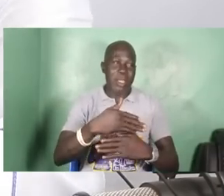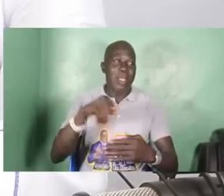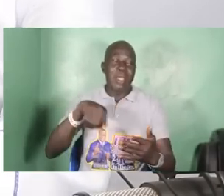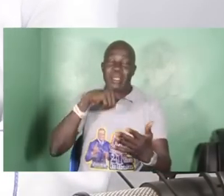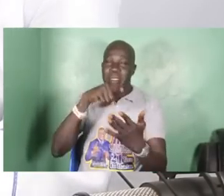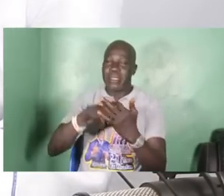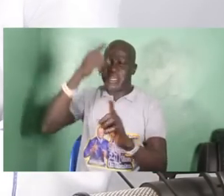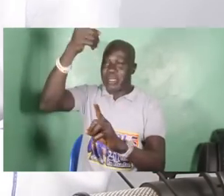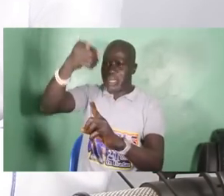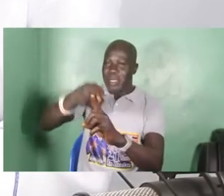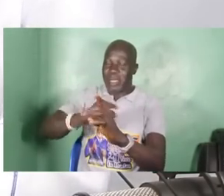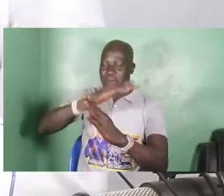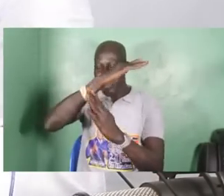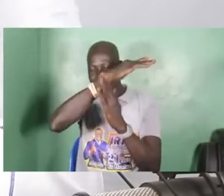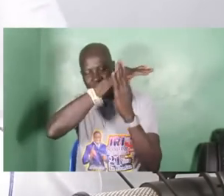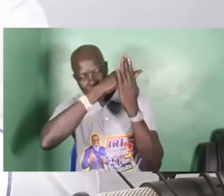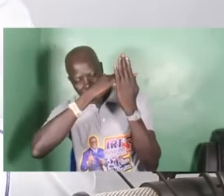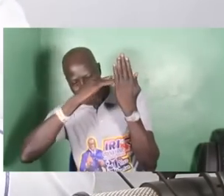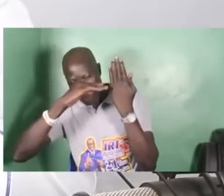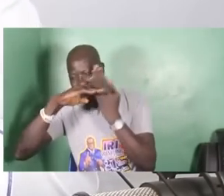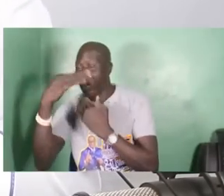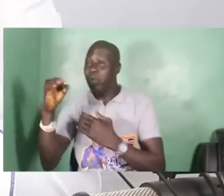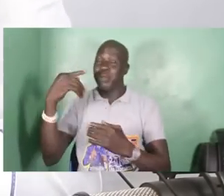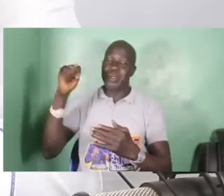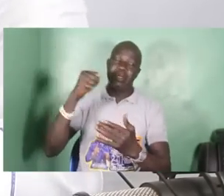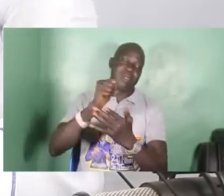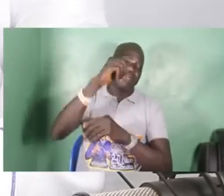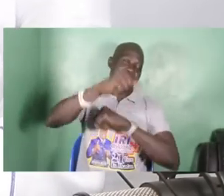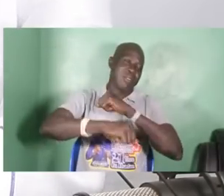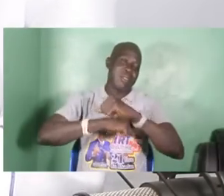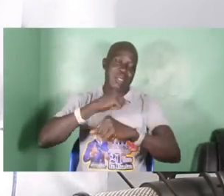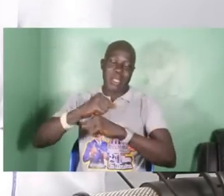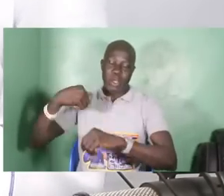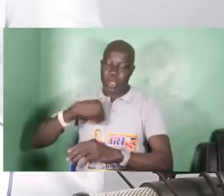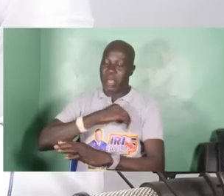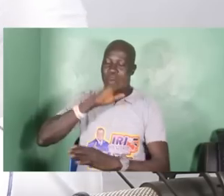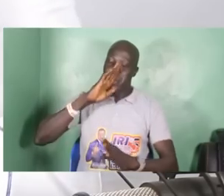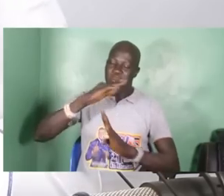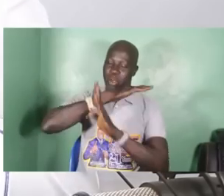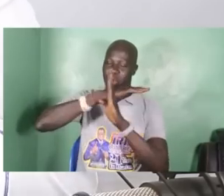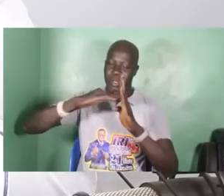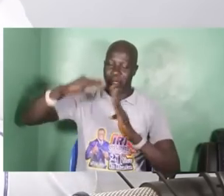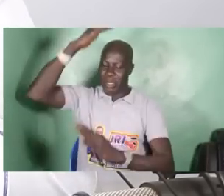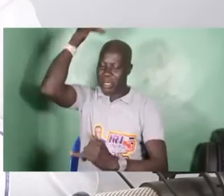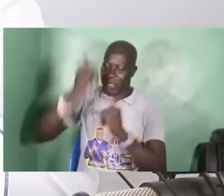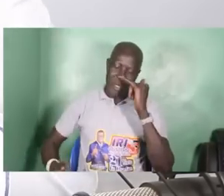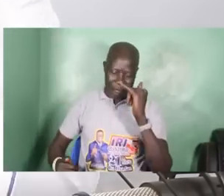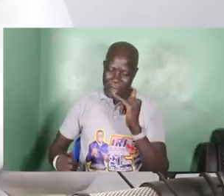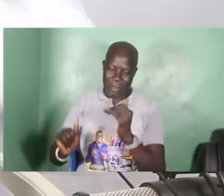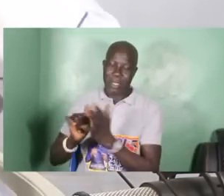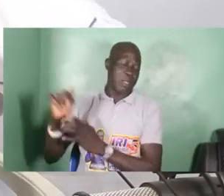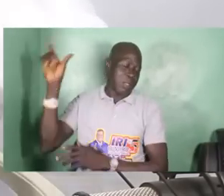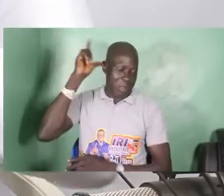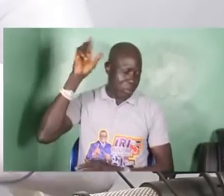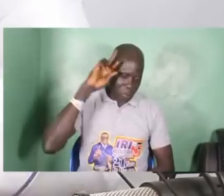is the last quarter of the year opin odun ni ati wo quarter to last we move to the osu me to kain na egbe